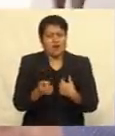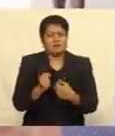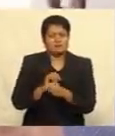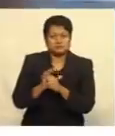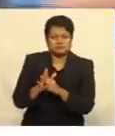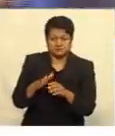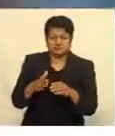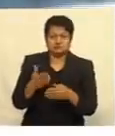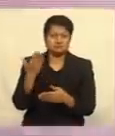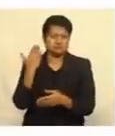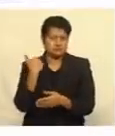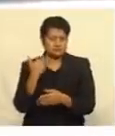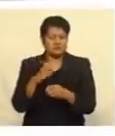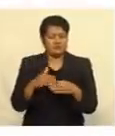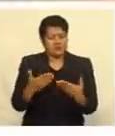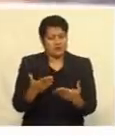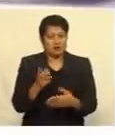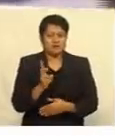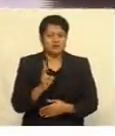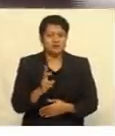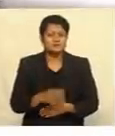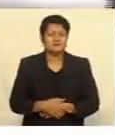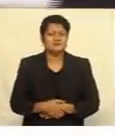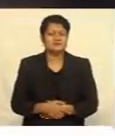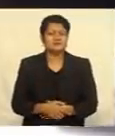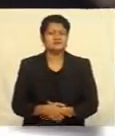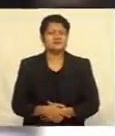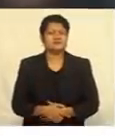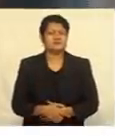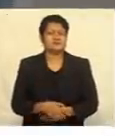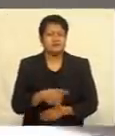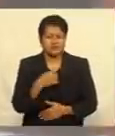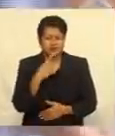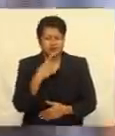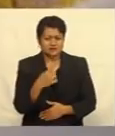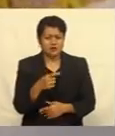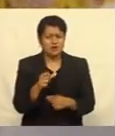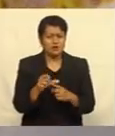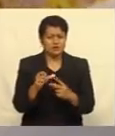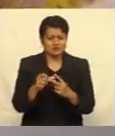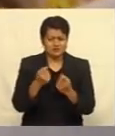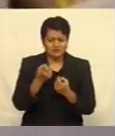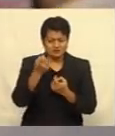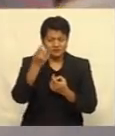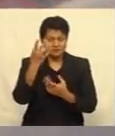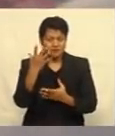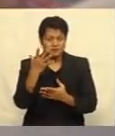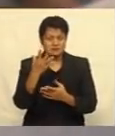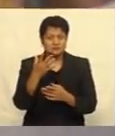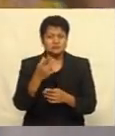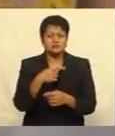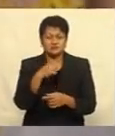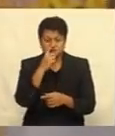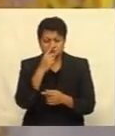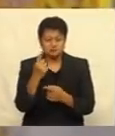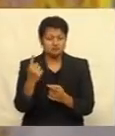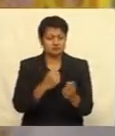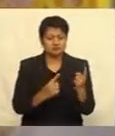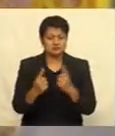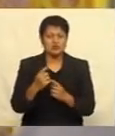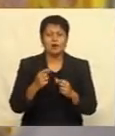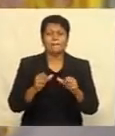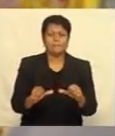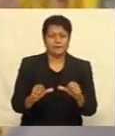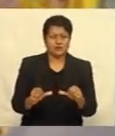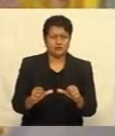again. Pharmacist Rosa Vatuniarawa says they're also informing their customers on the need to protect themselves. If you have to go